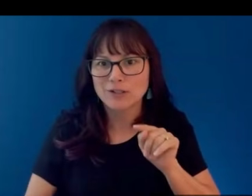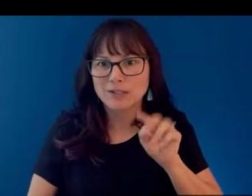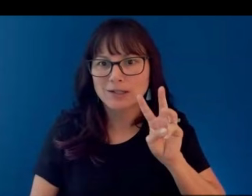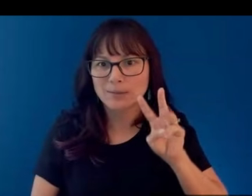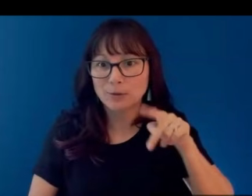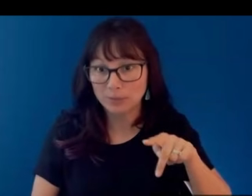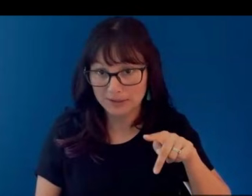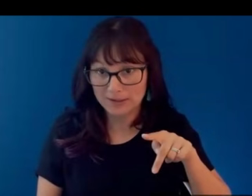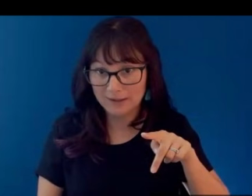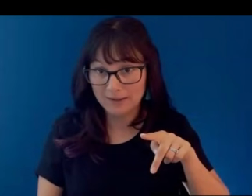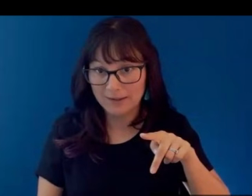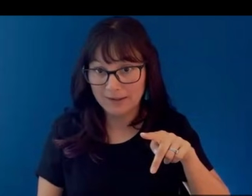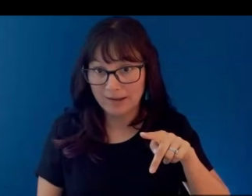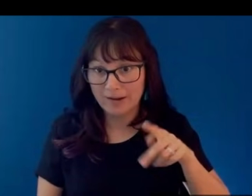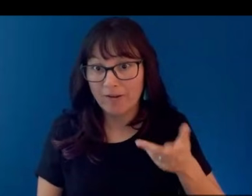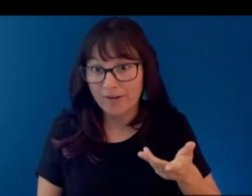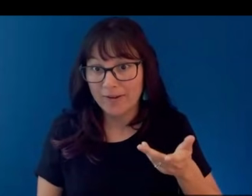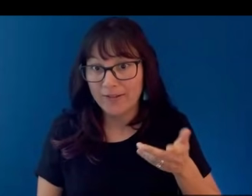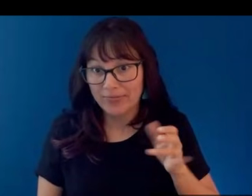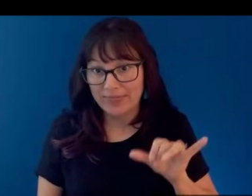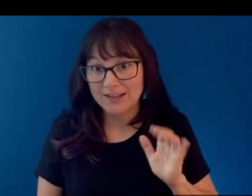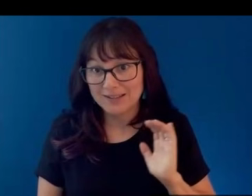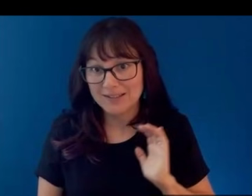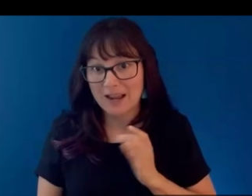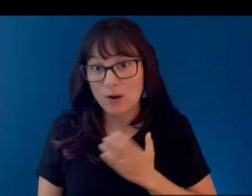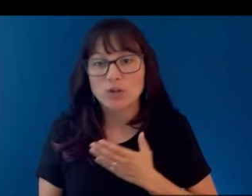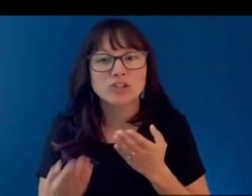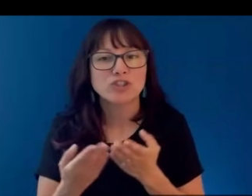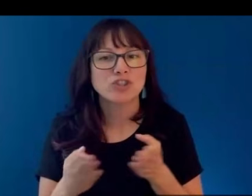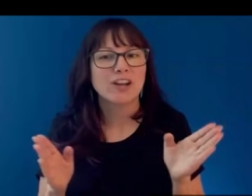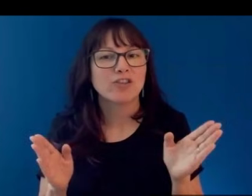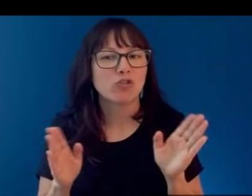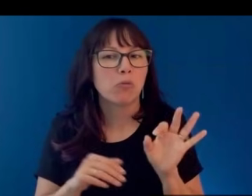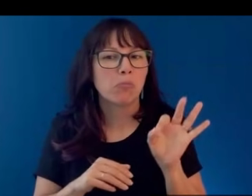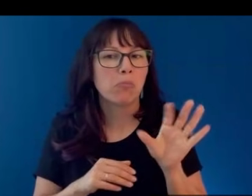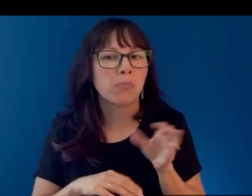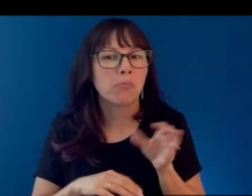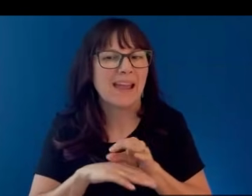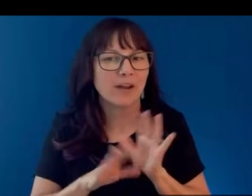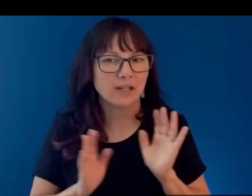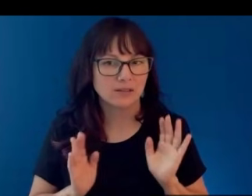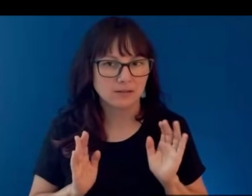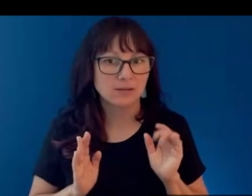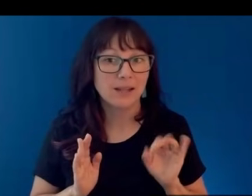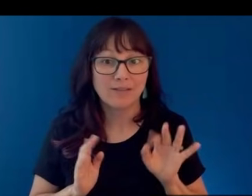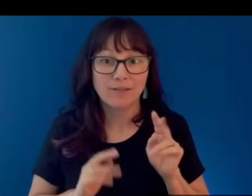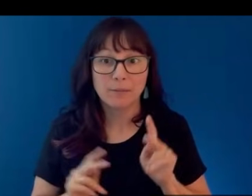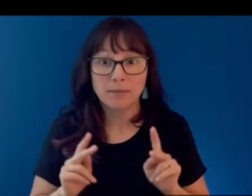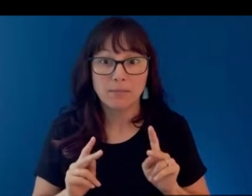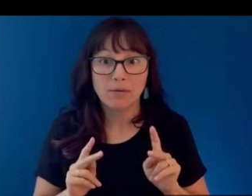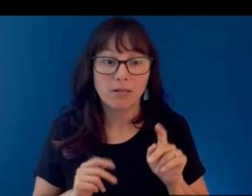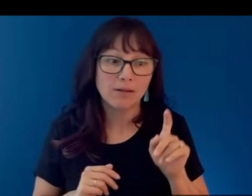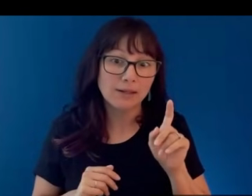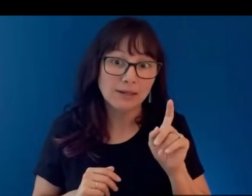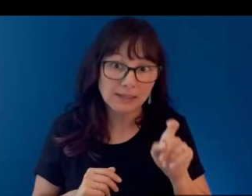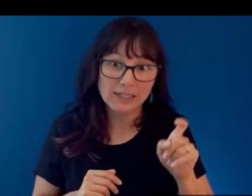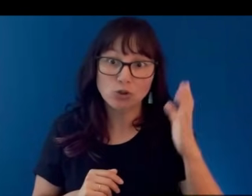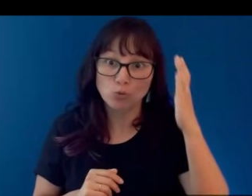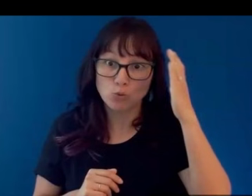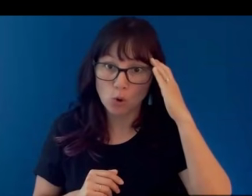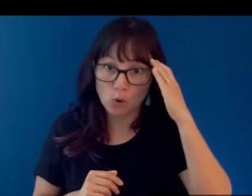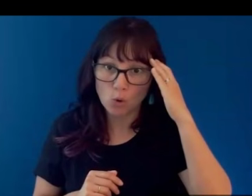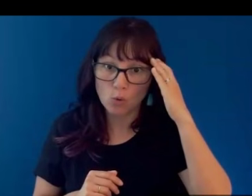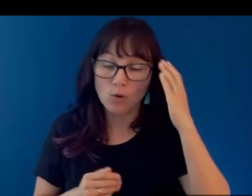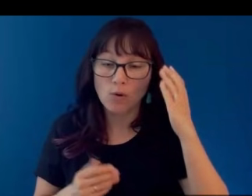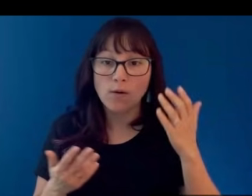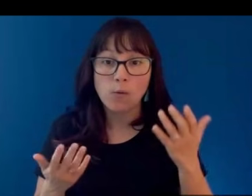TWP, that's our general advice. If people need to know